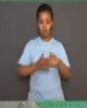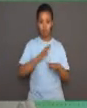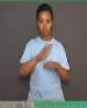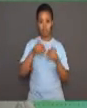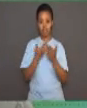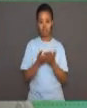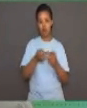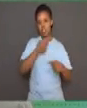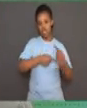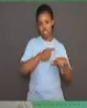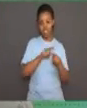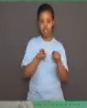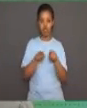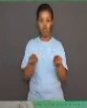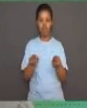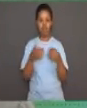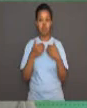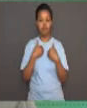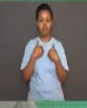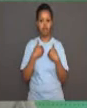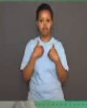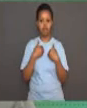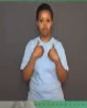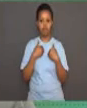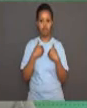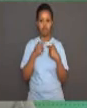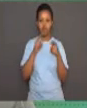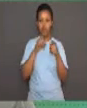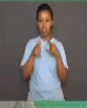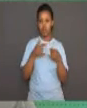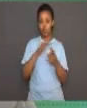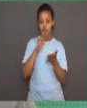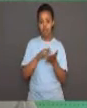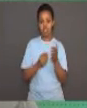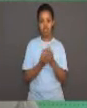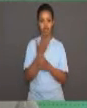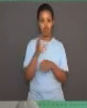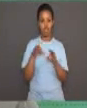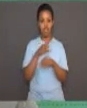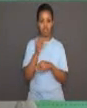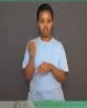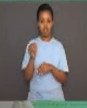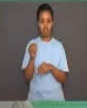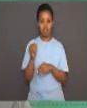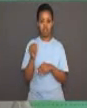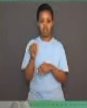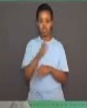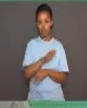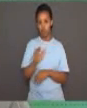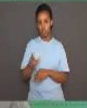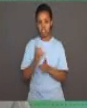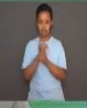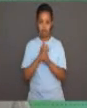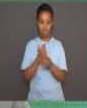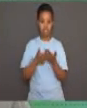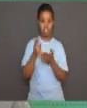Interbreeding combines the genetic differences that have developed between races and creates